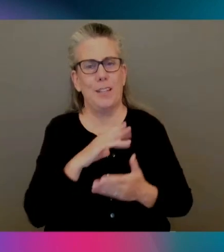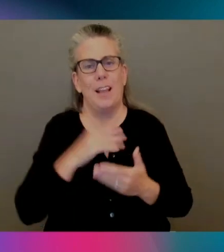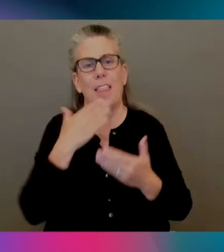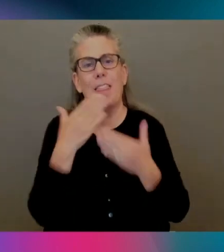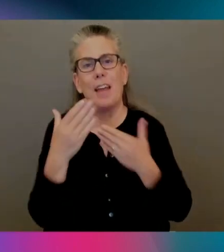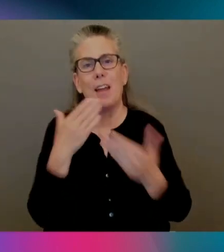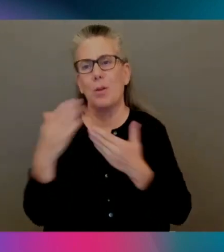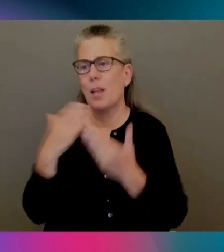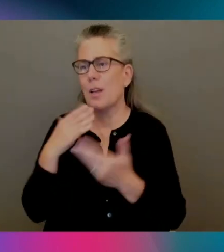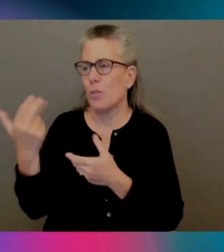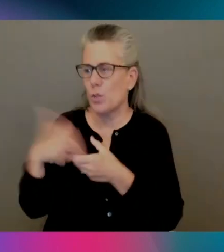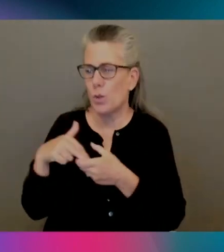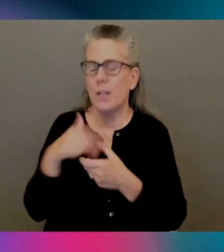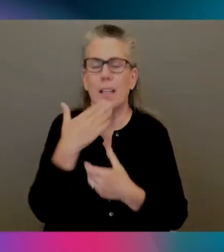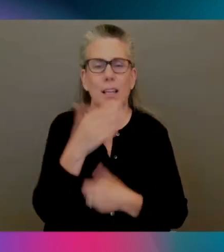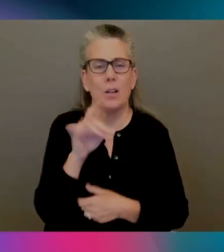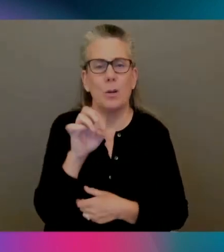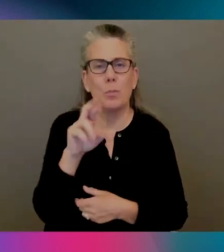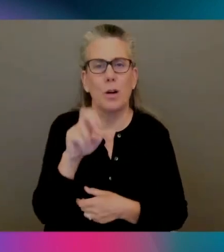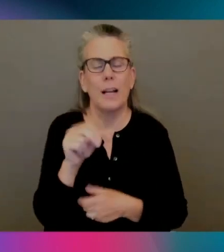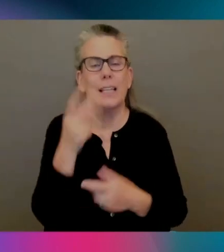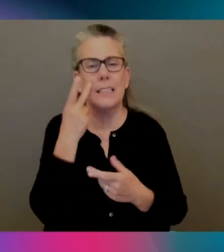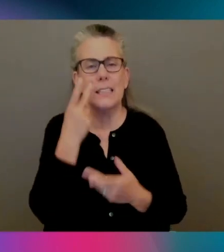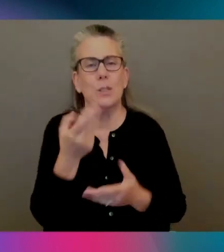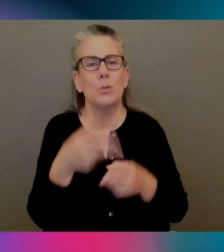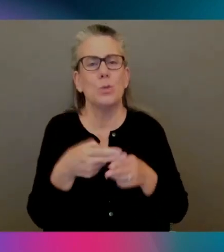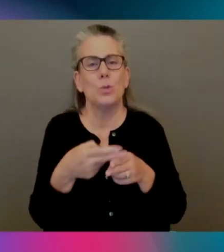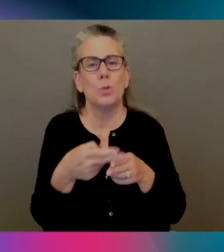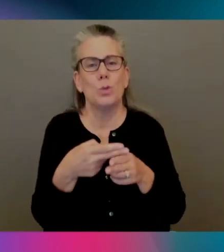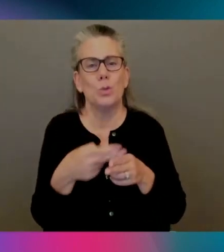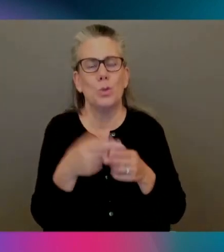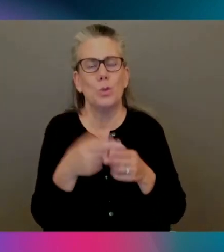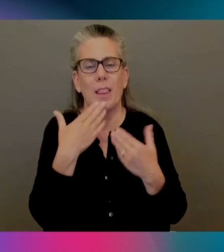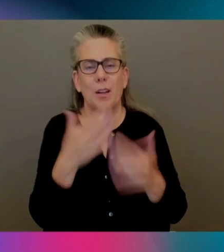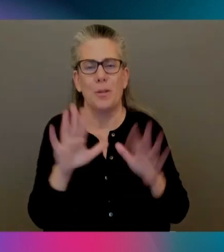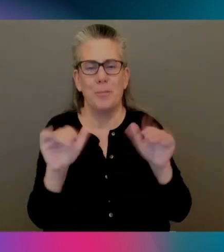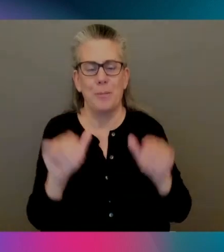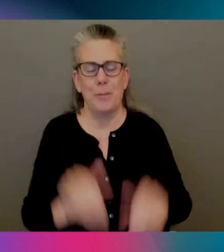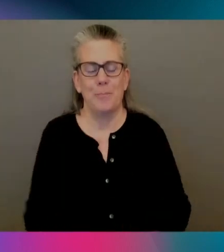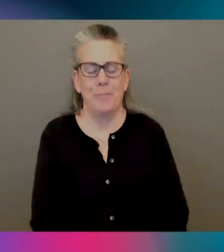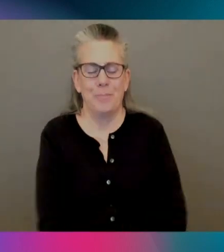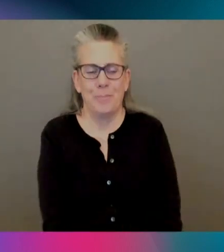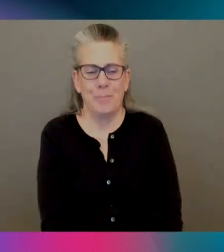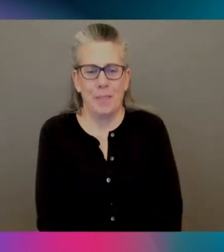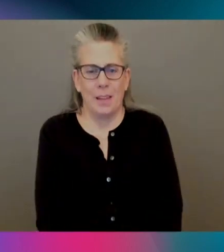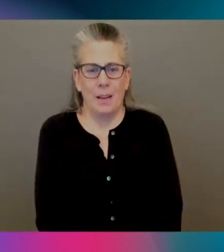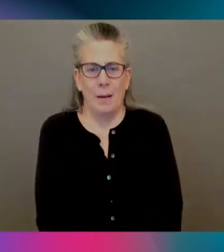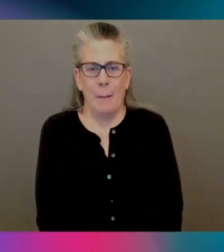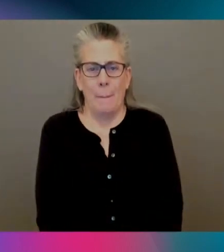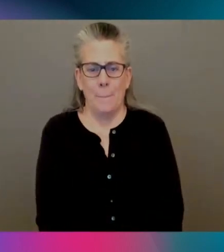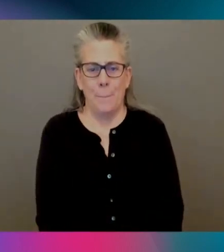you. We will be right back with more content with AWS On Air. Stick around. Thanks. Thank you.